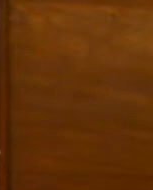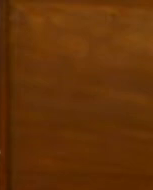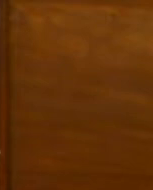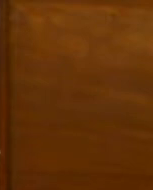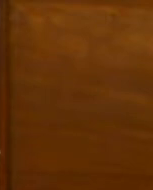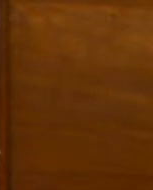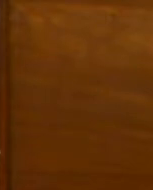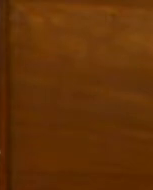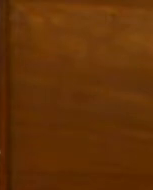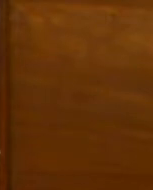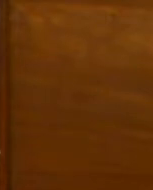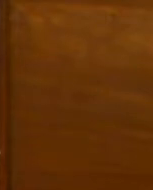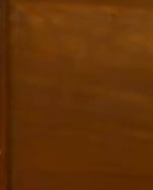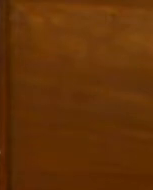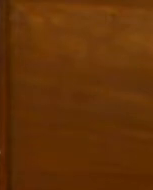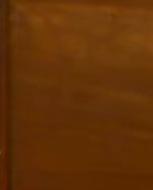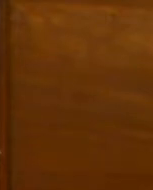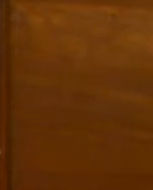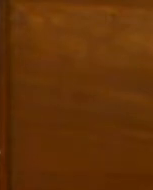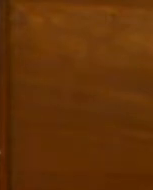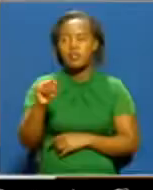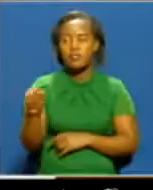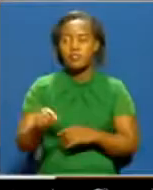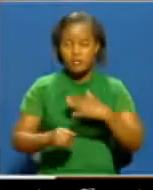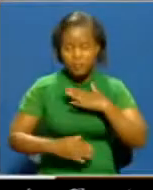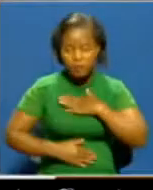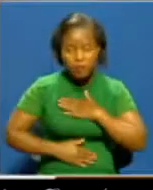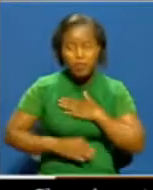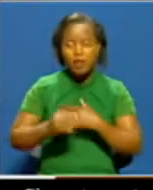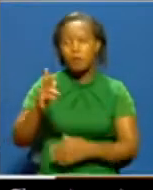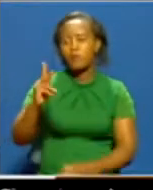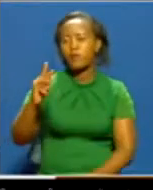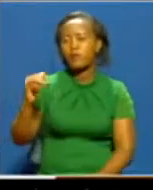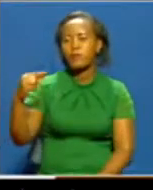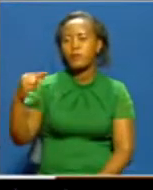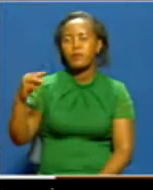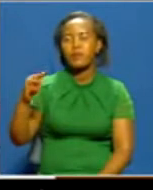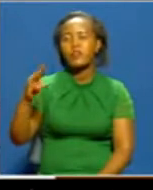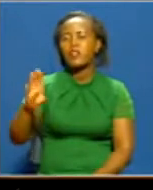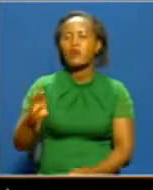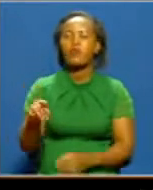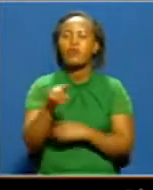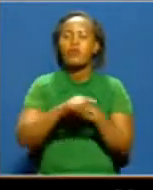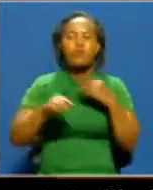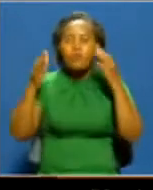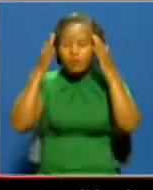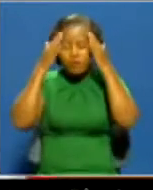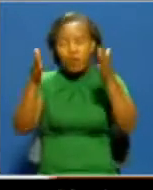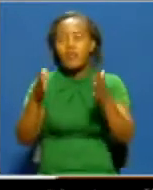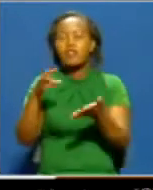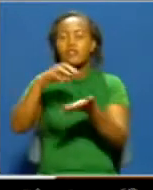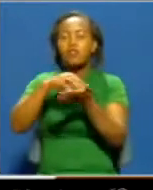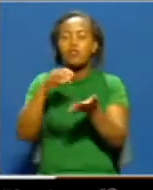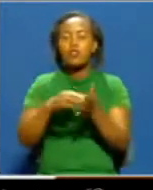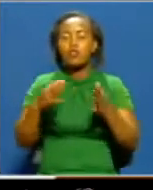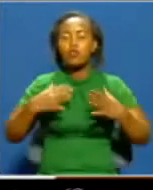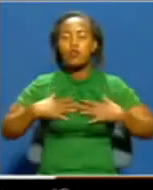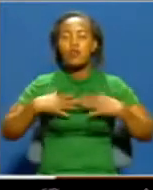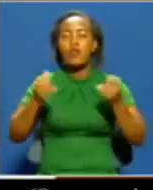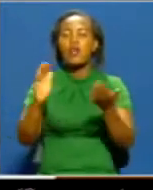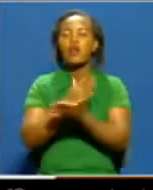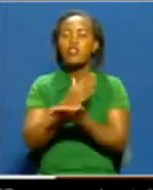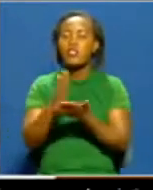Mission is Health Cabinet Secretary Honorable Mutahi Kagwe, and we're just having a look at the status of the healthcare sector, but most importantly,